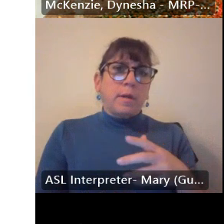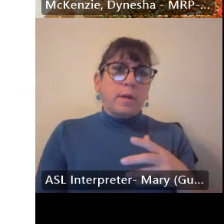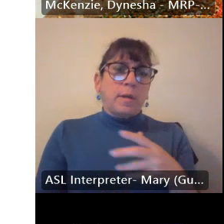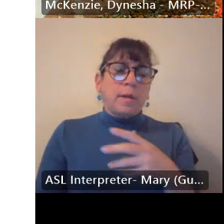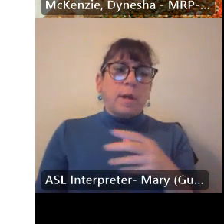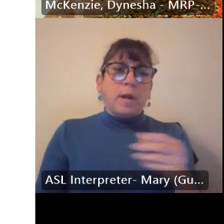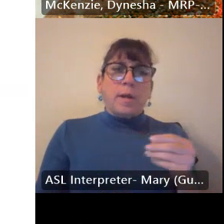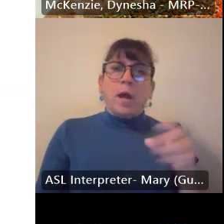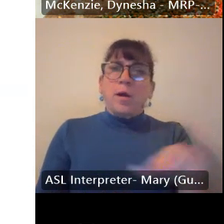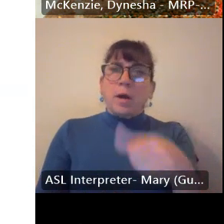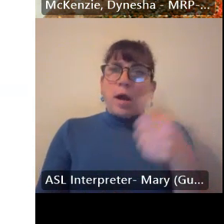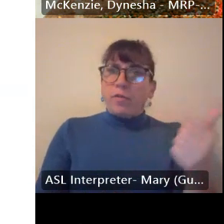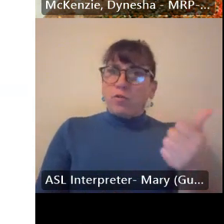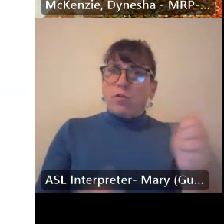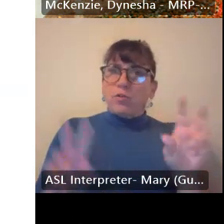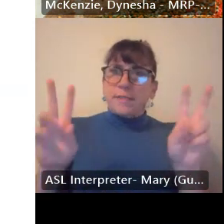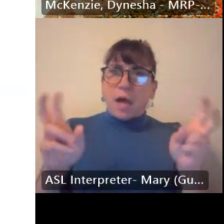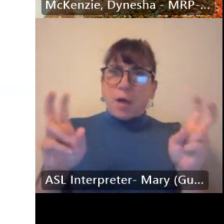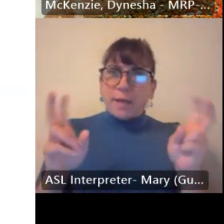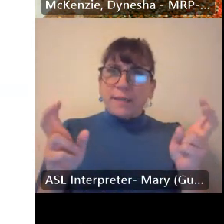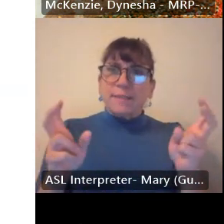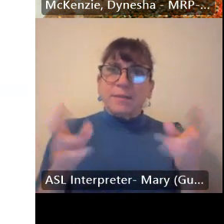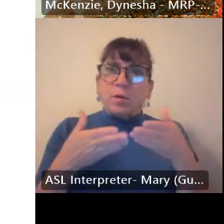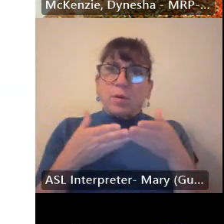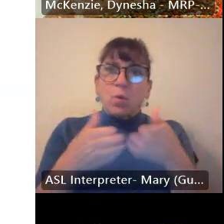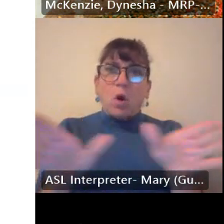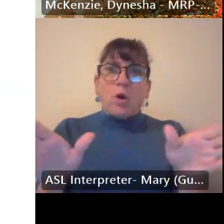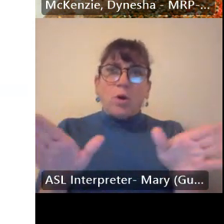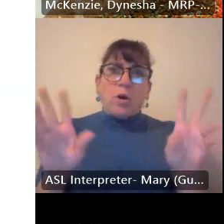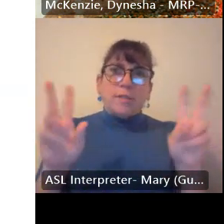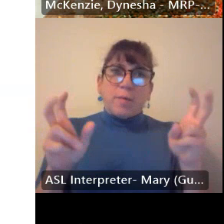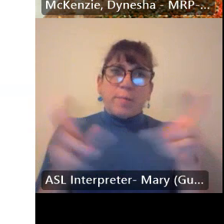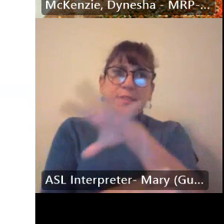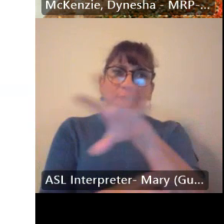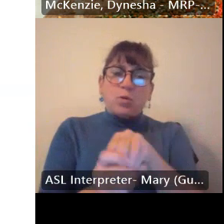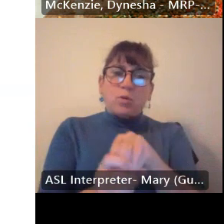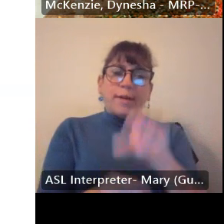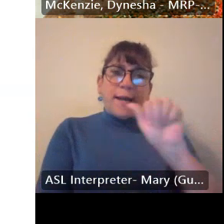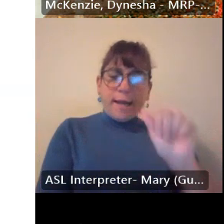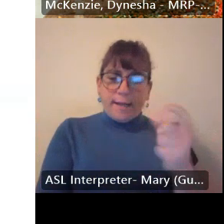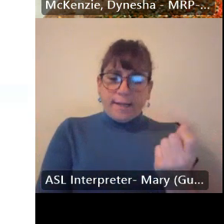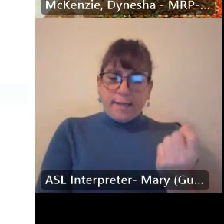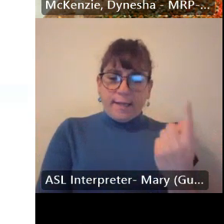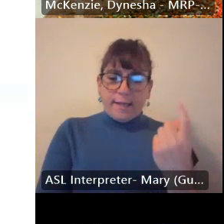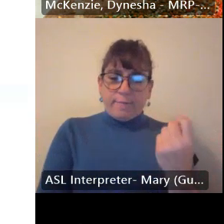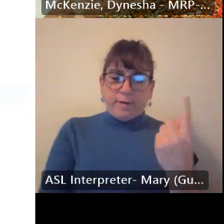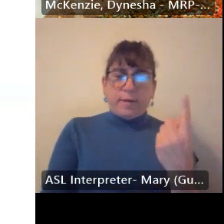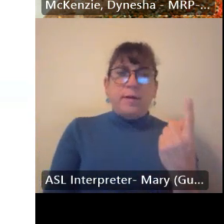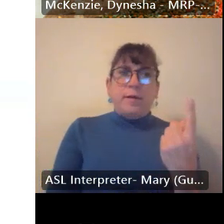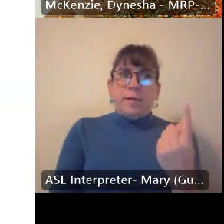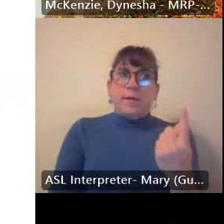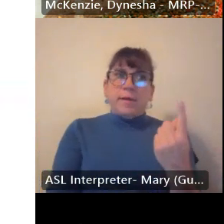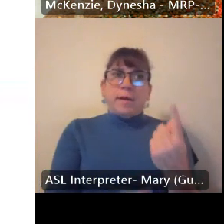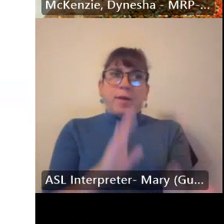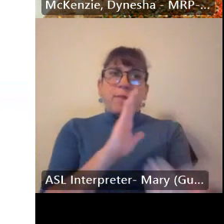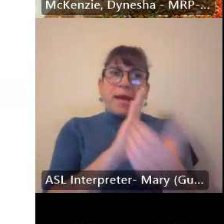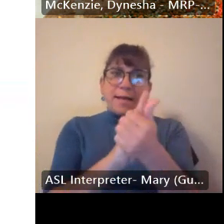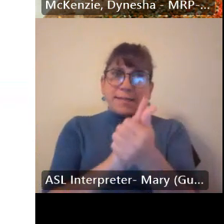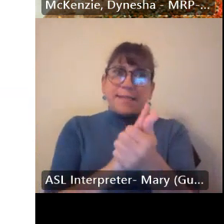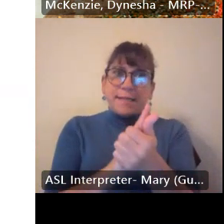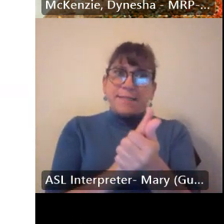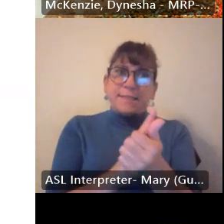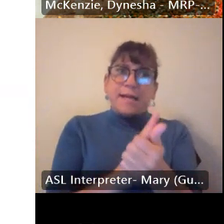There are some other topics. There are some broader topics that are included in A11. There are appendices that are generally on